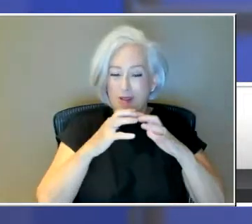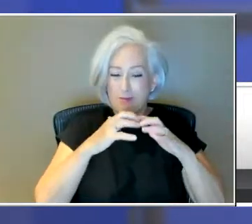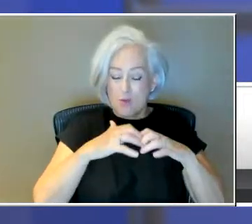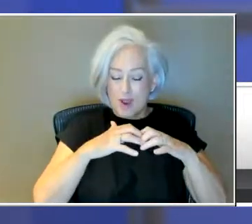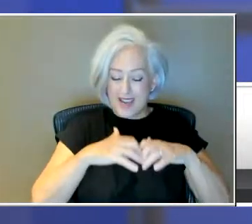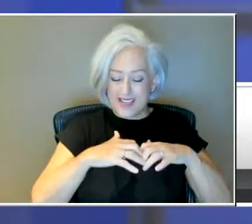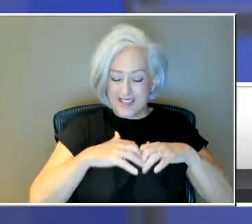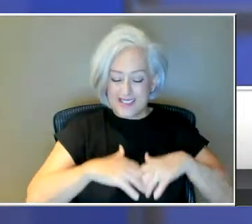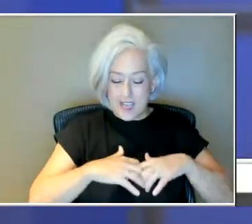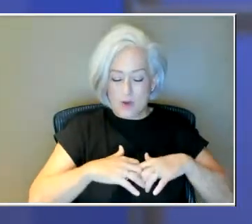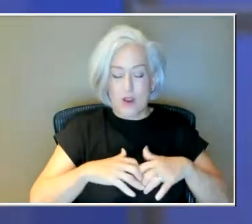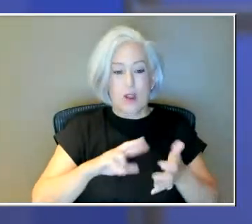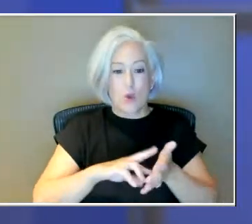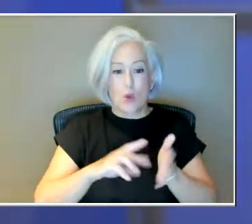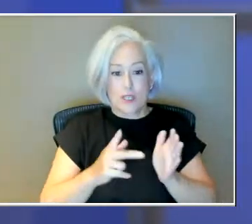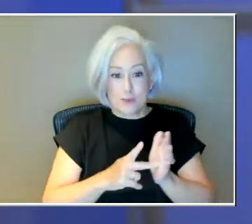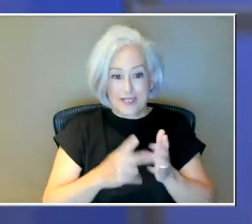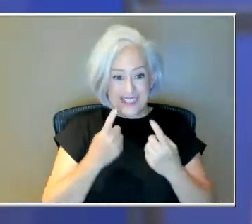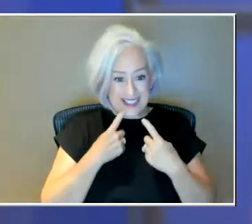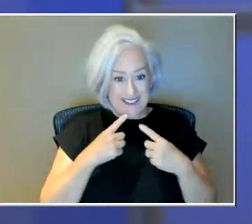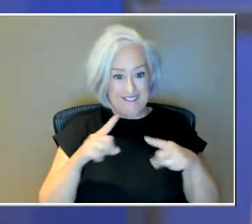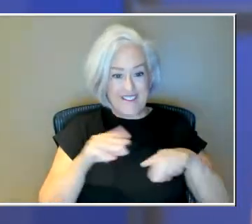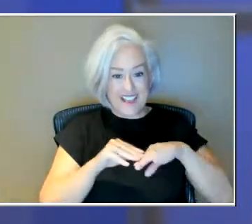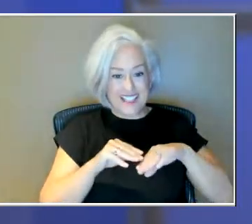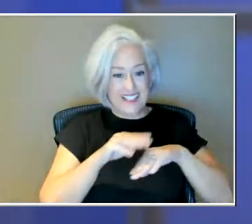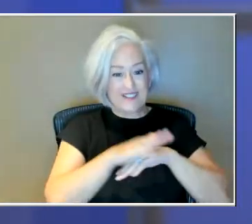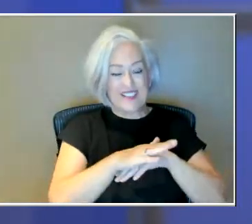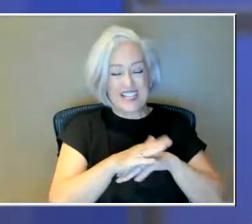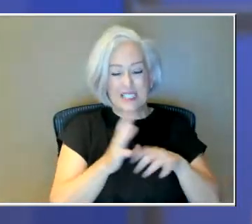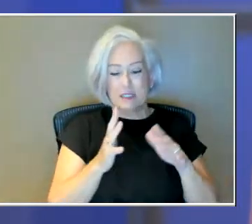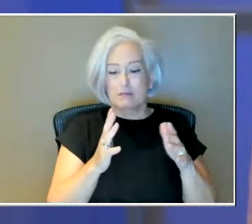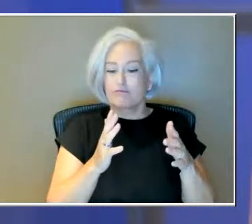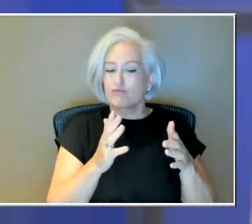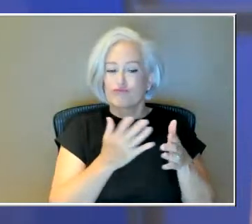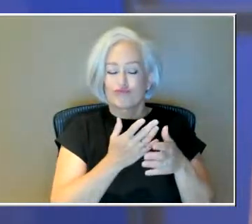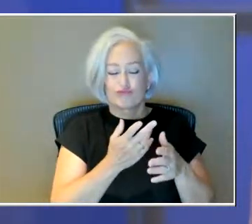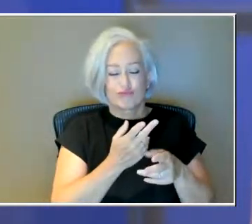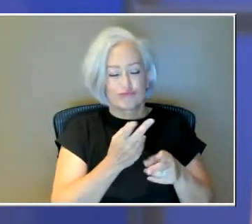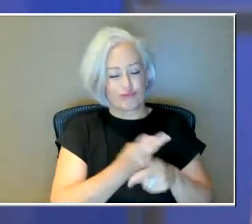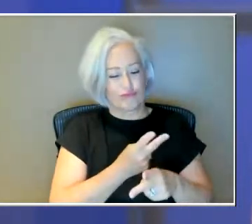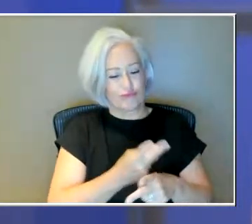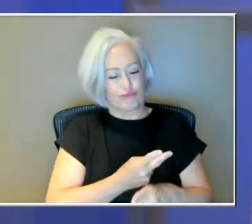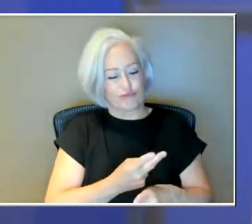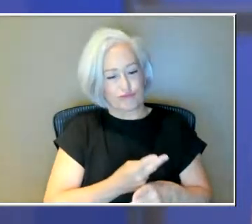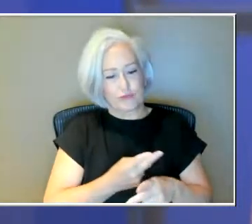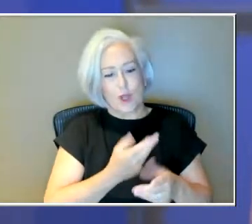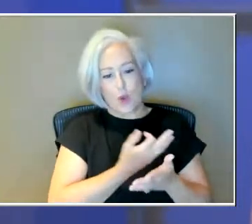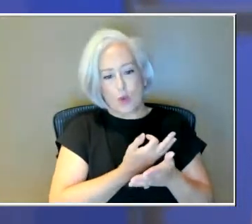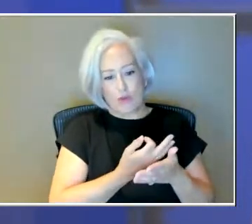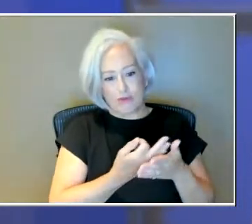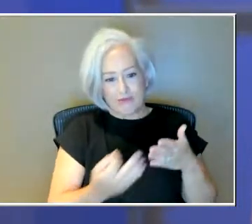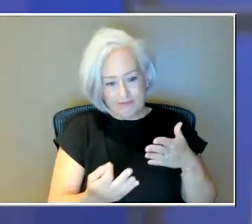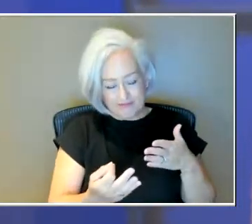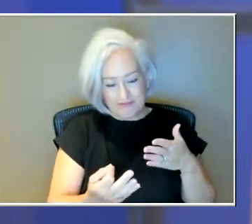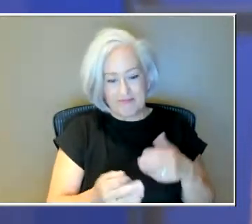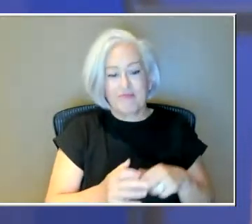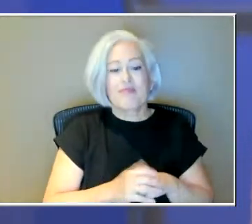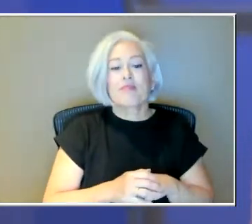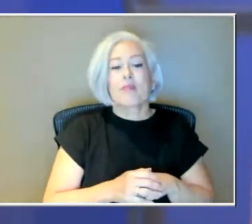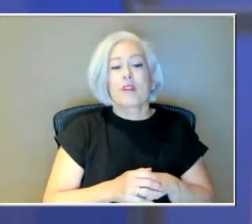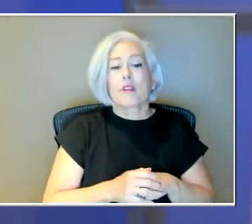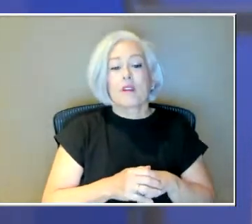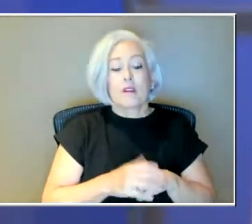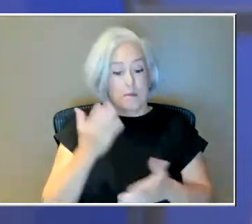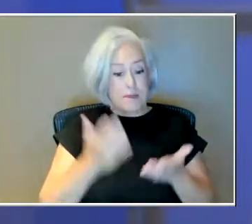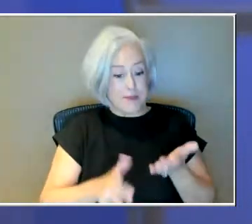decrease in their potency or their effectiveness. We can see this through some physical changes with some medications. That could be a change in color, a